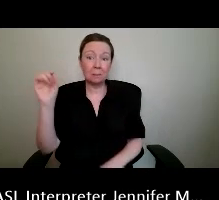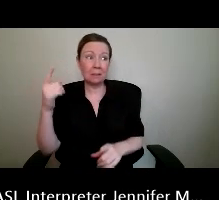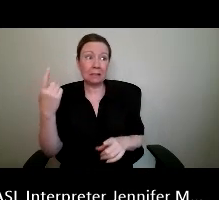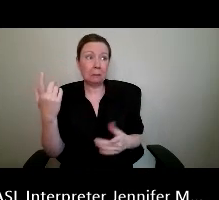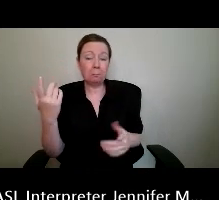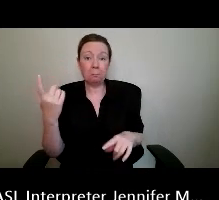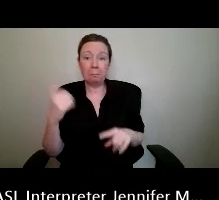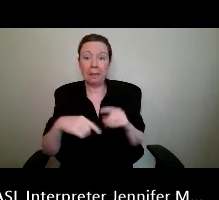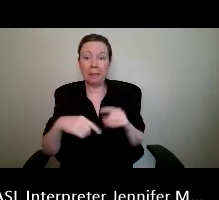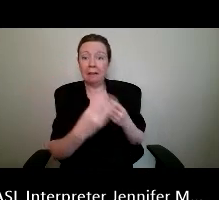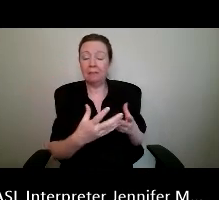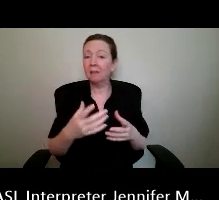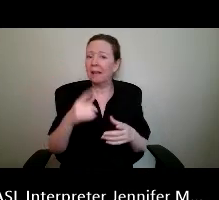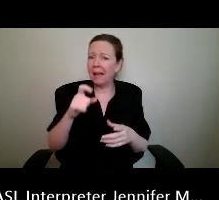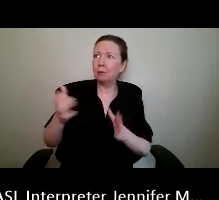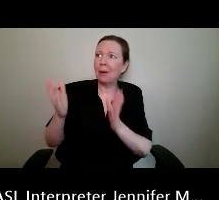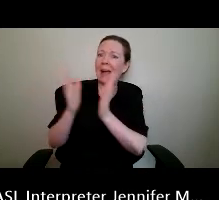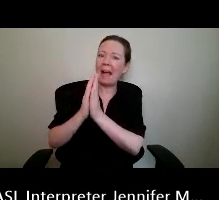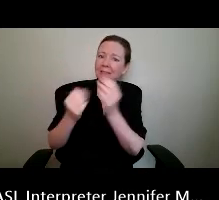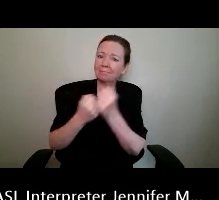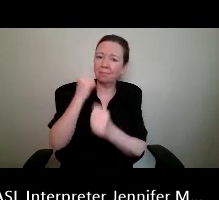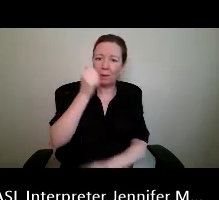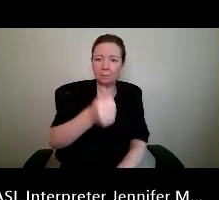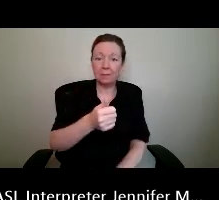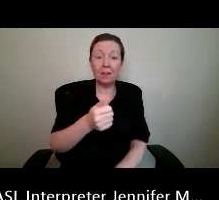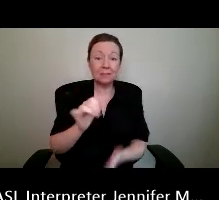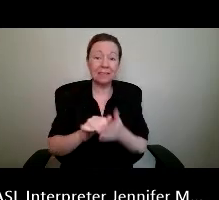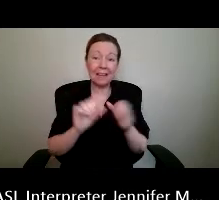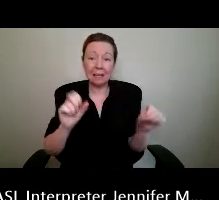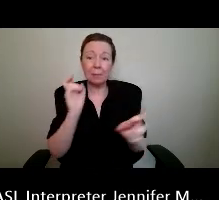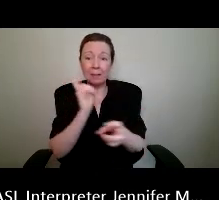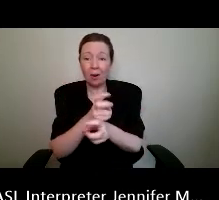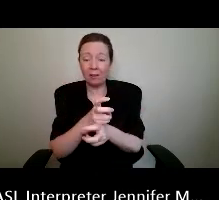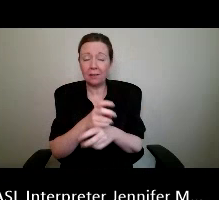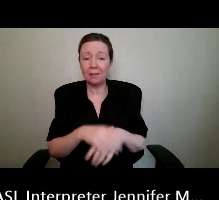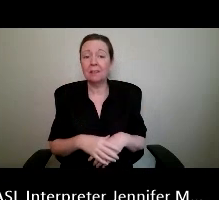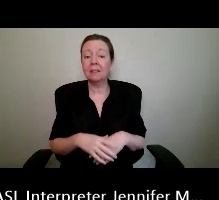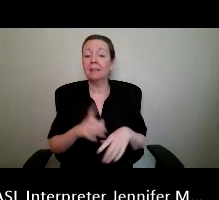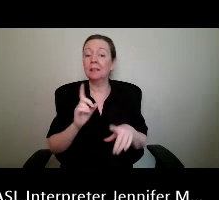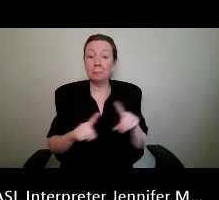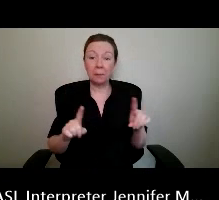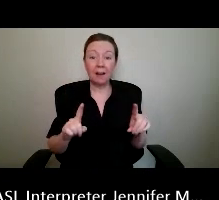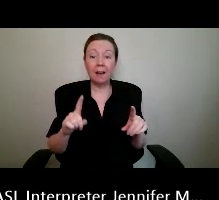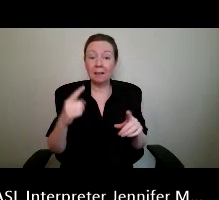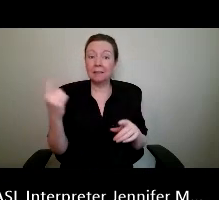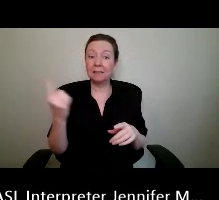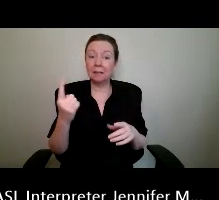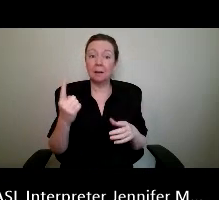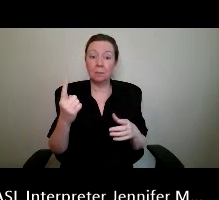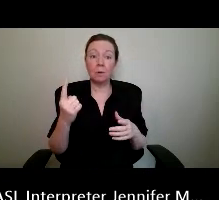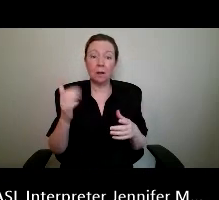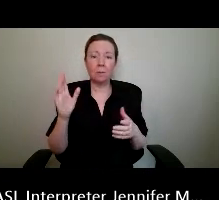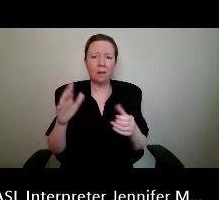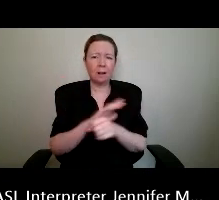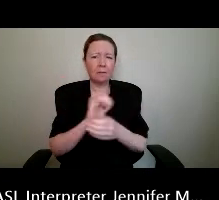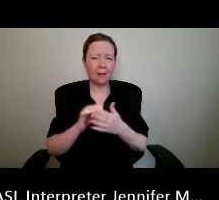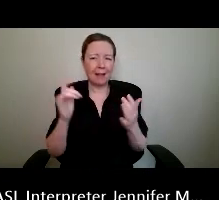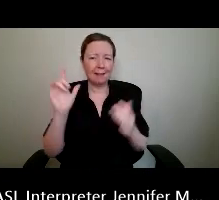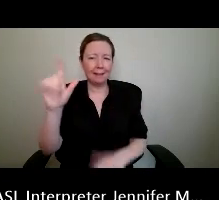kind of communicate and advocate for themselves, which could be a very difficult thing. But I believe that someone is going to be covering that